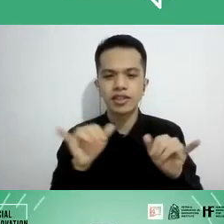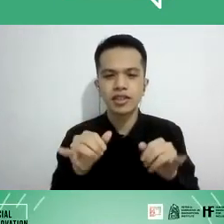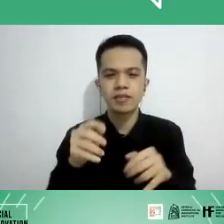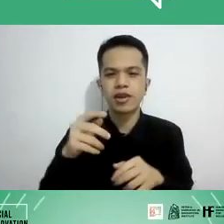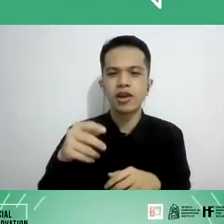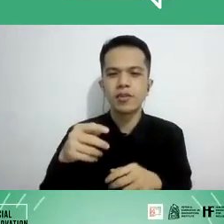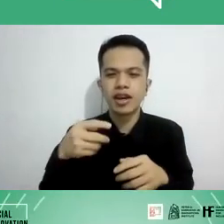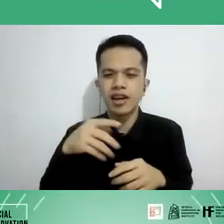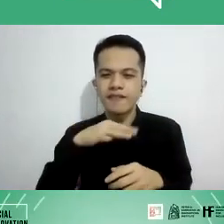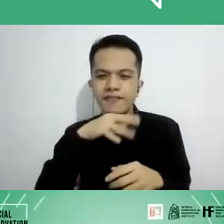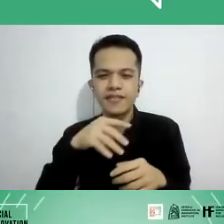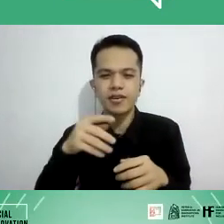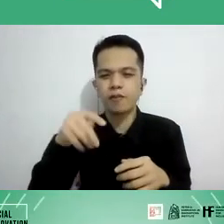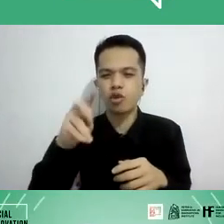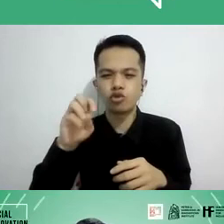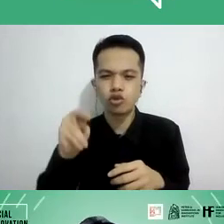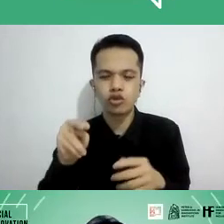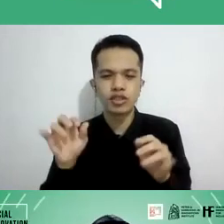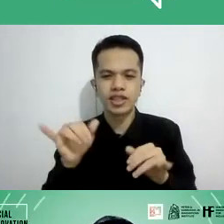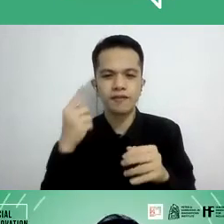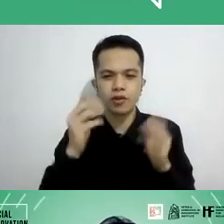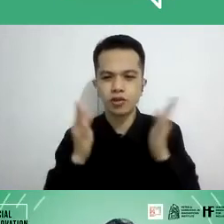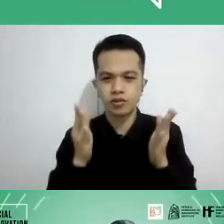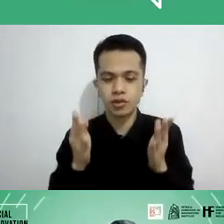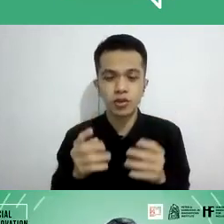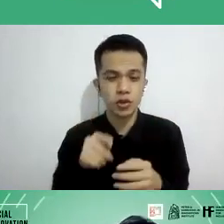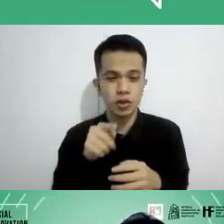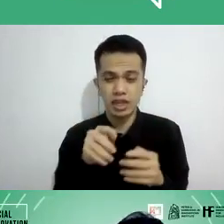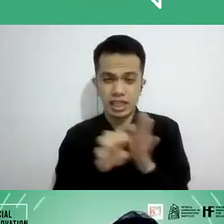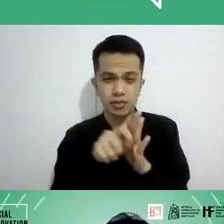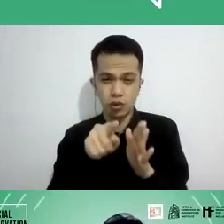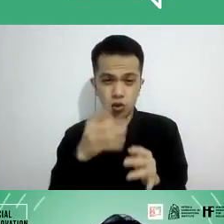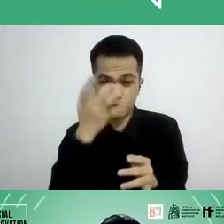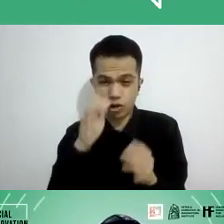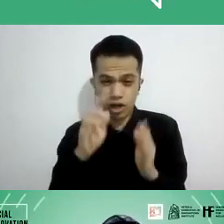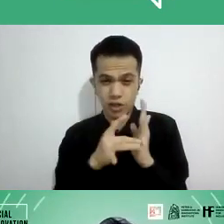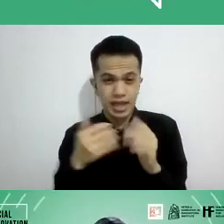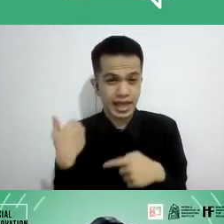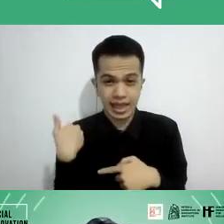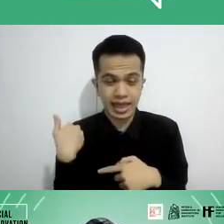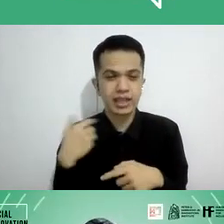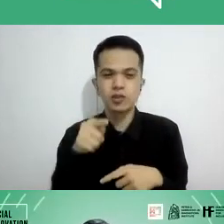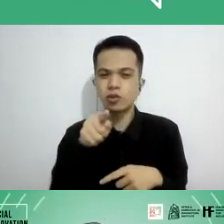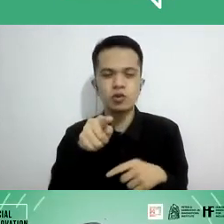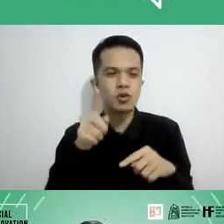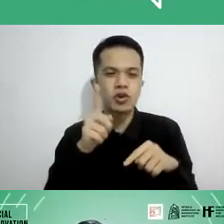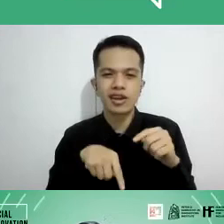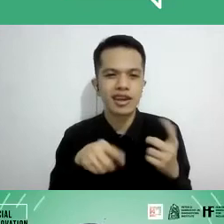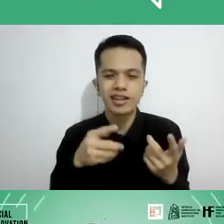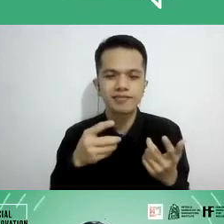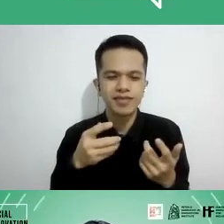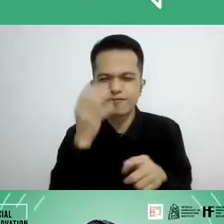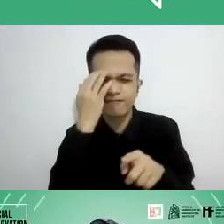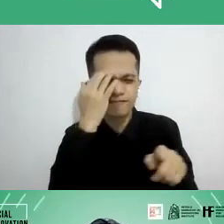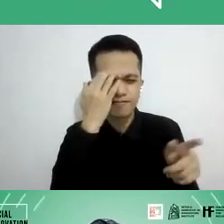business. And the idea here is that if you did not have smart technologies, you would not be able to know the